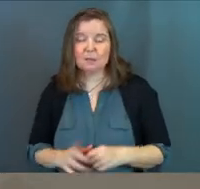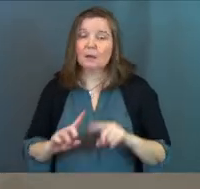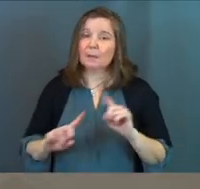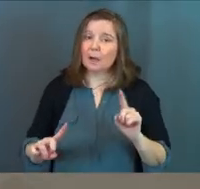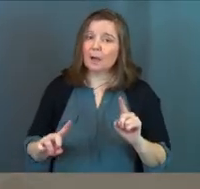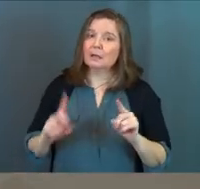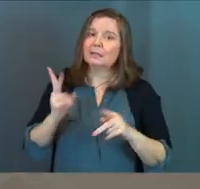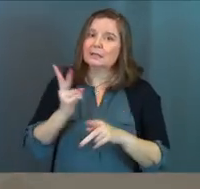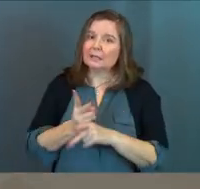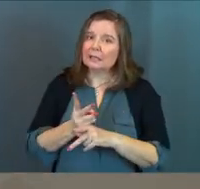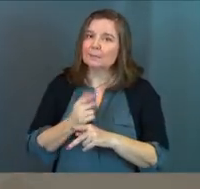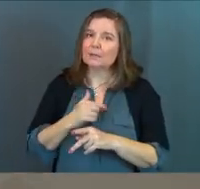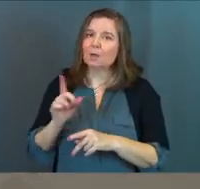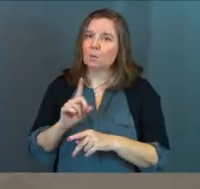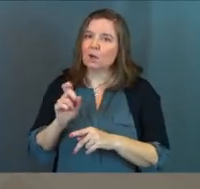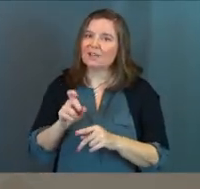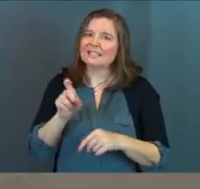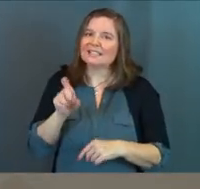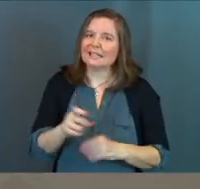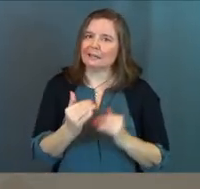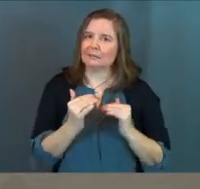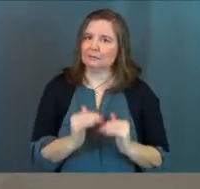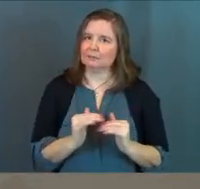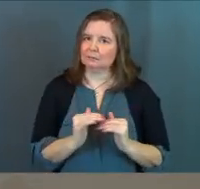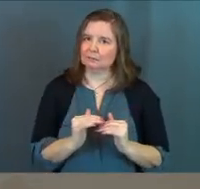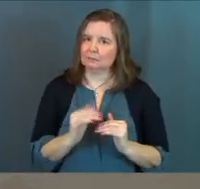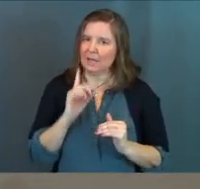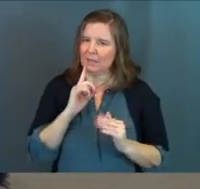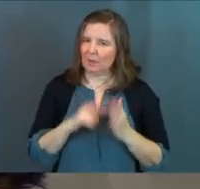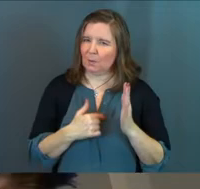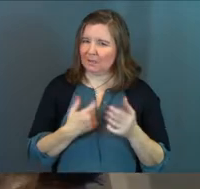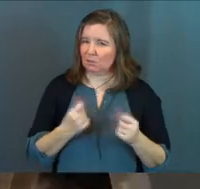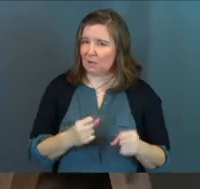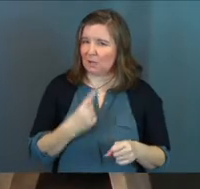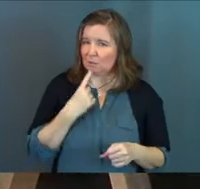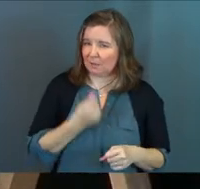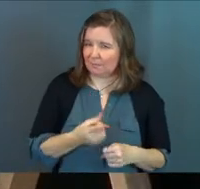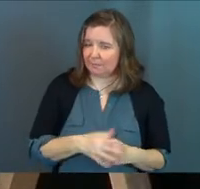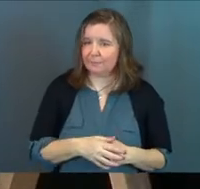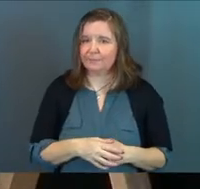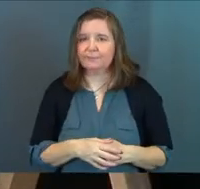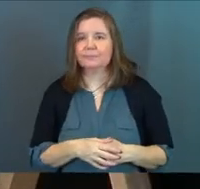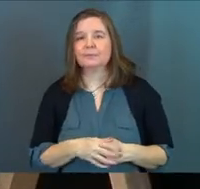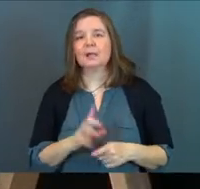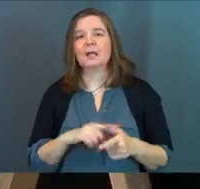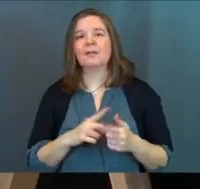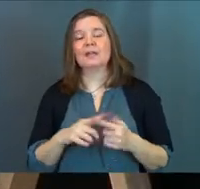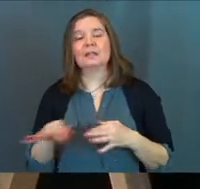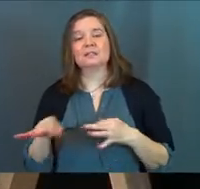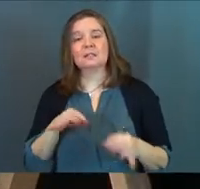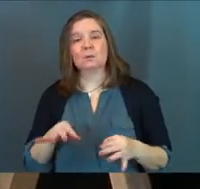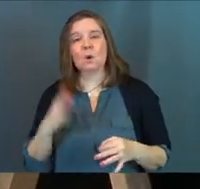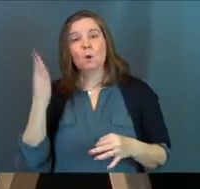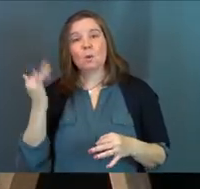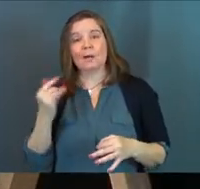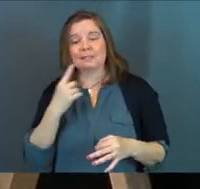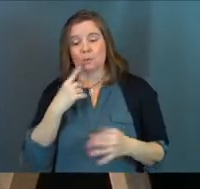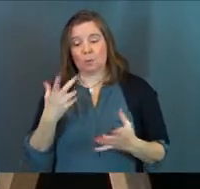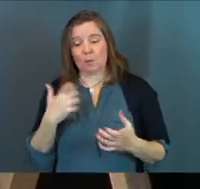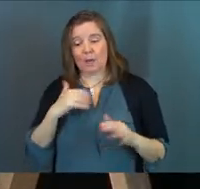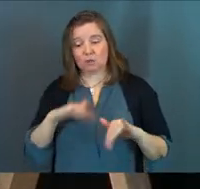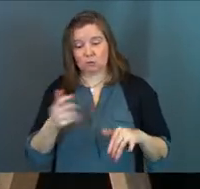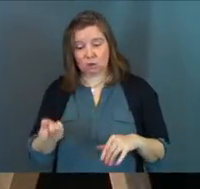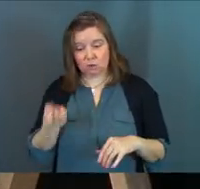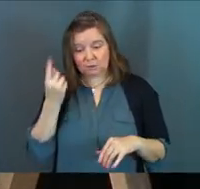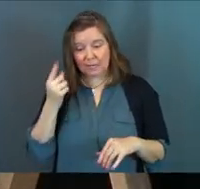But keep it where it's needed, I think is what this guy's trying to argue for. And then he gives an explanation of why. He says, what we want